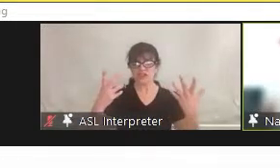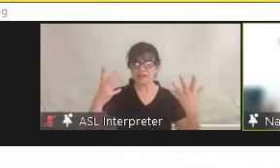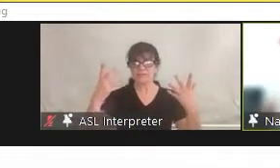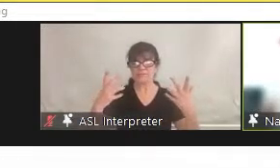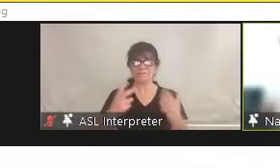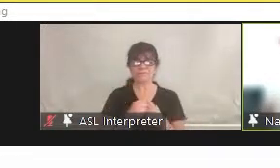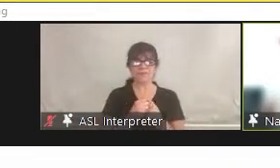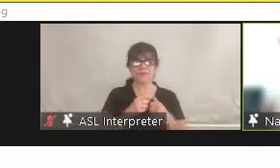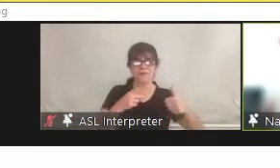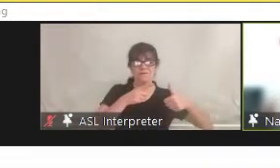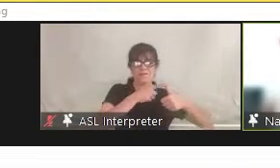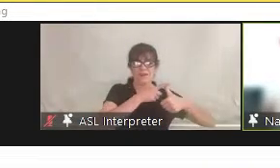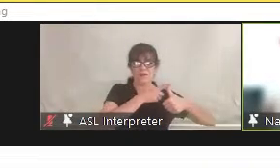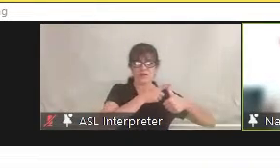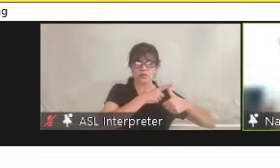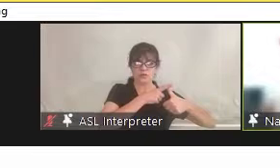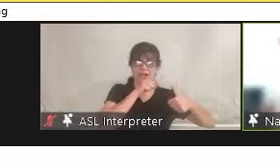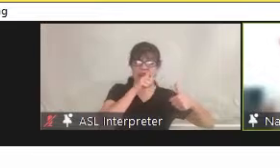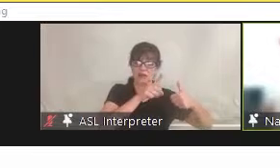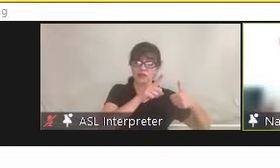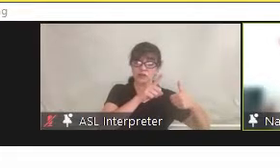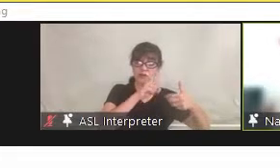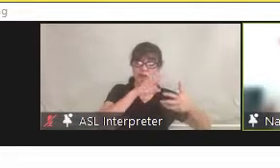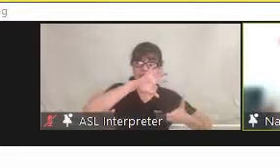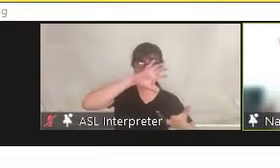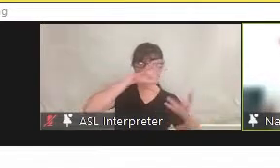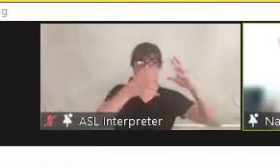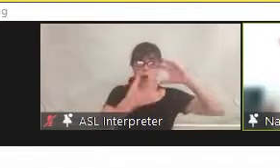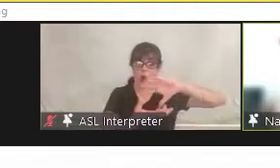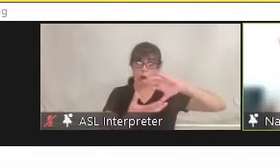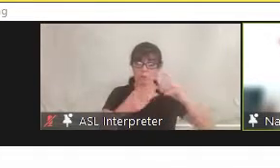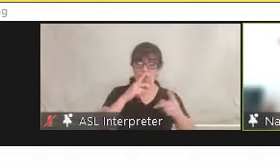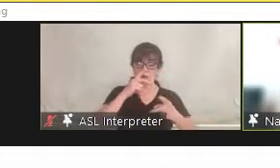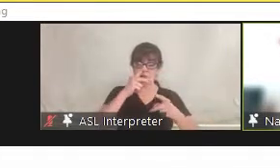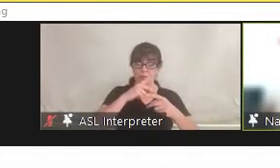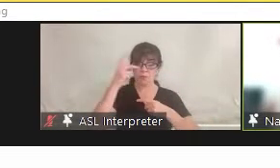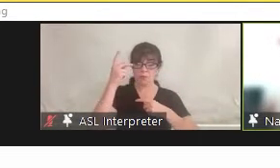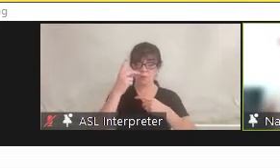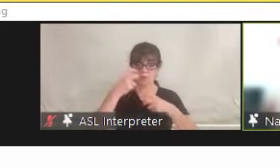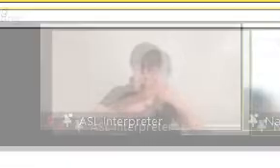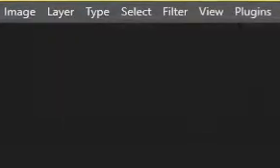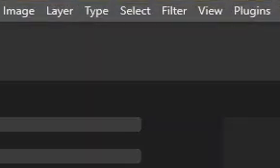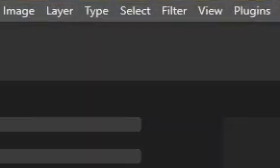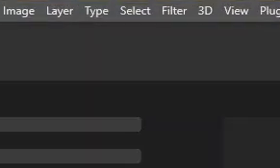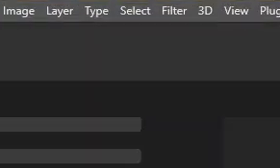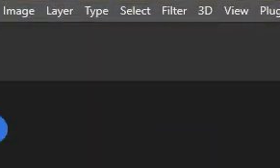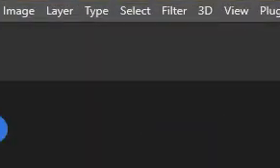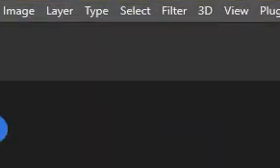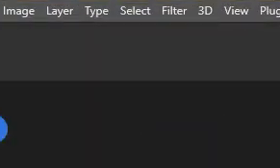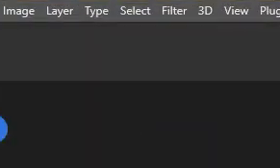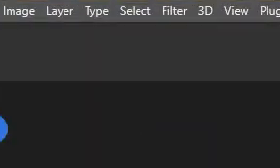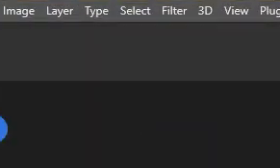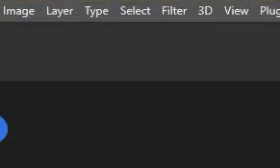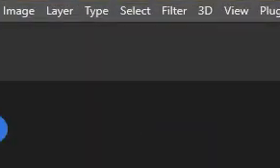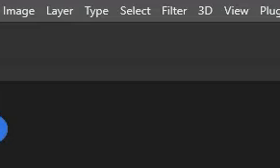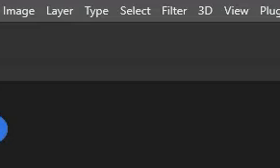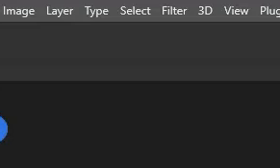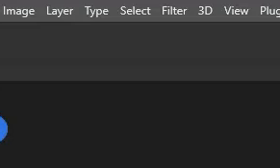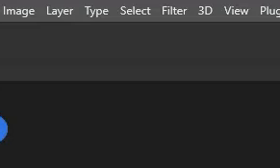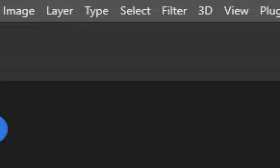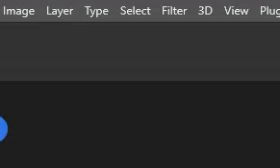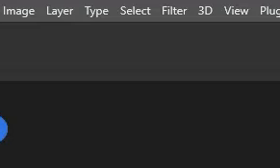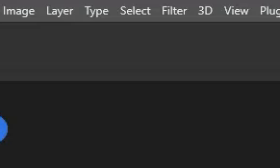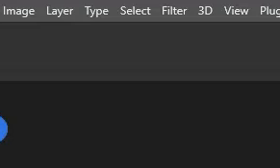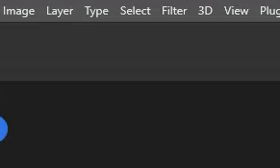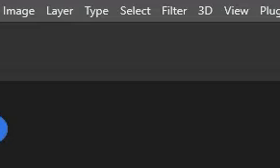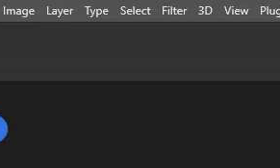The first one is actually a global program called Building Reforms. You